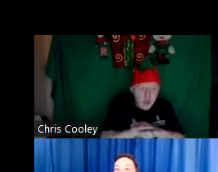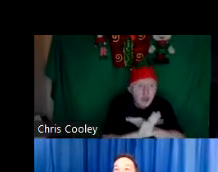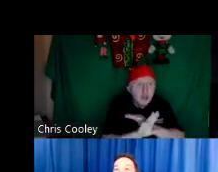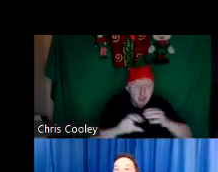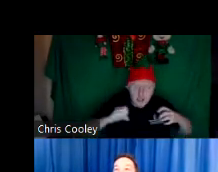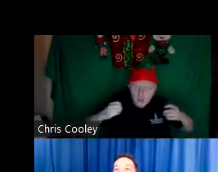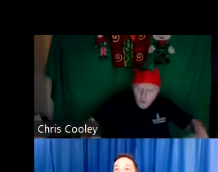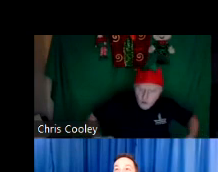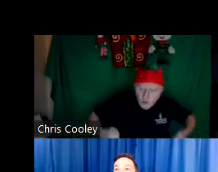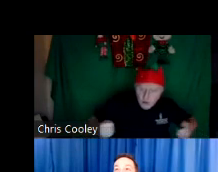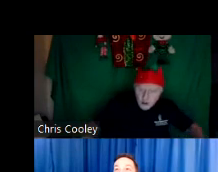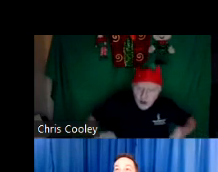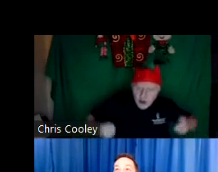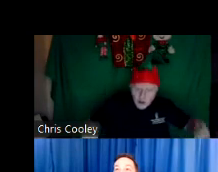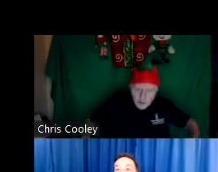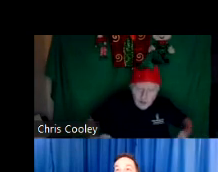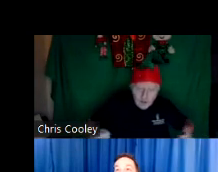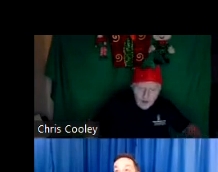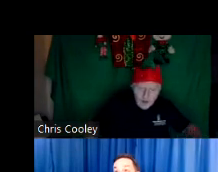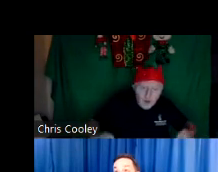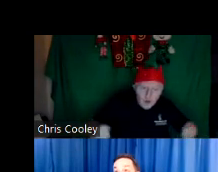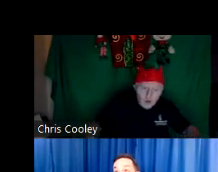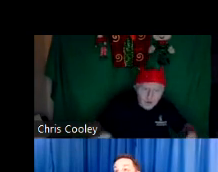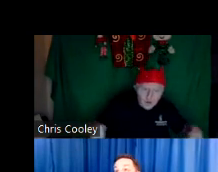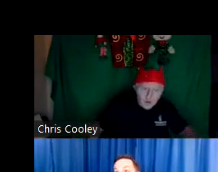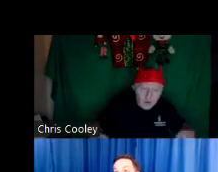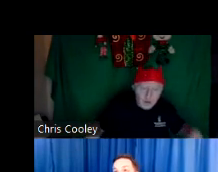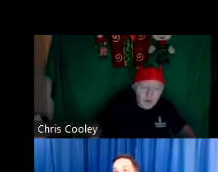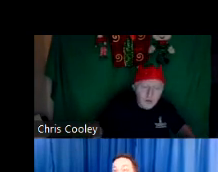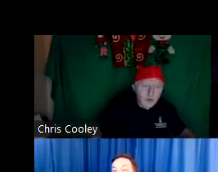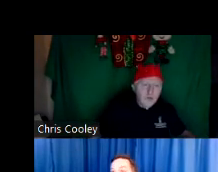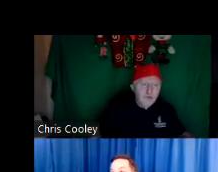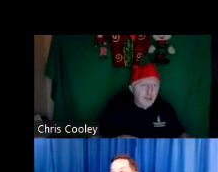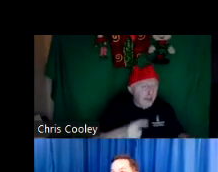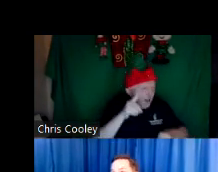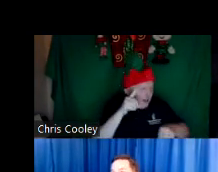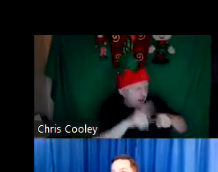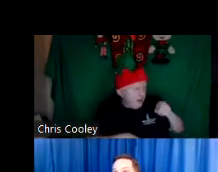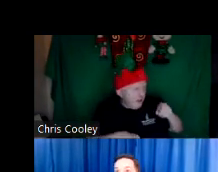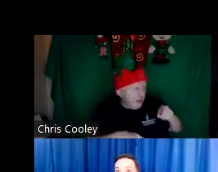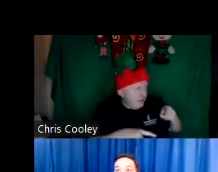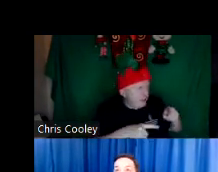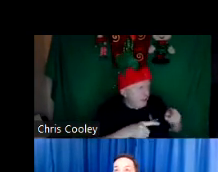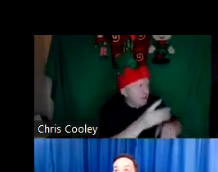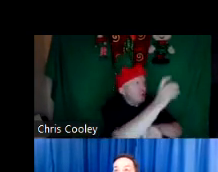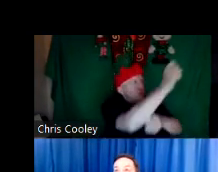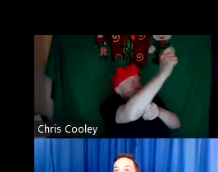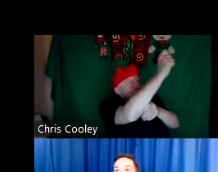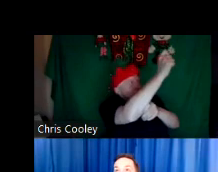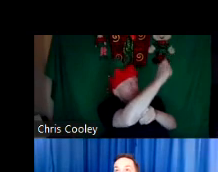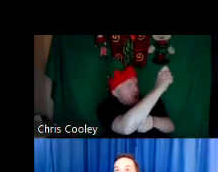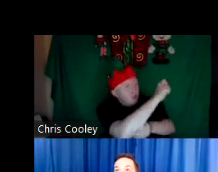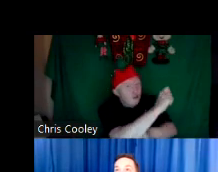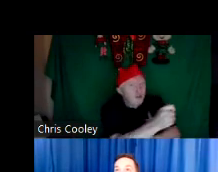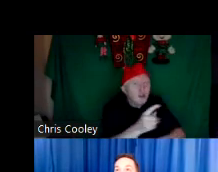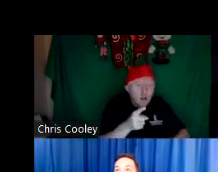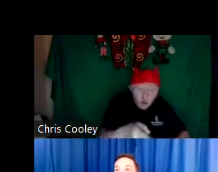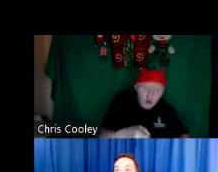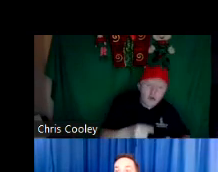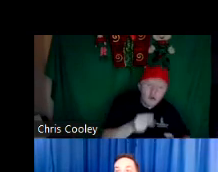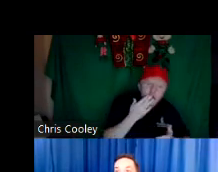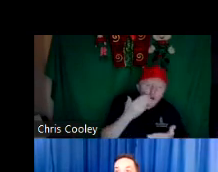If you go into, or if you're in a wheelchair and you can't